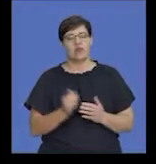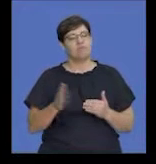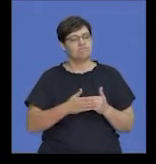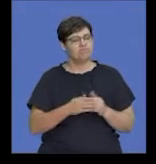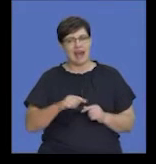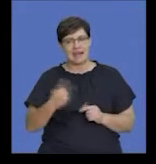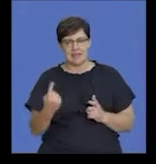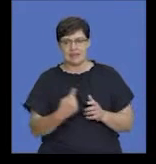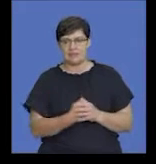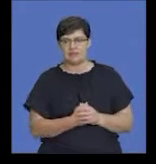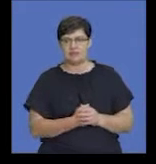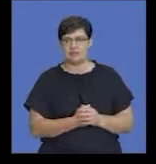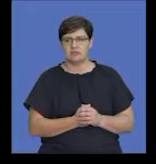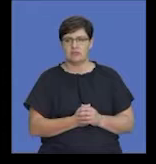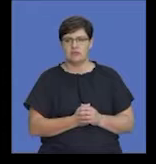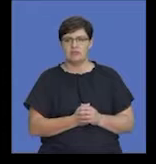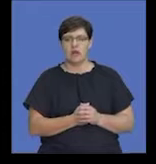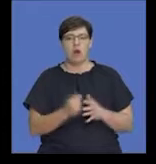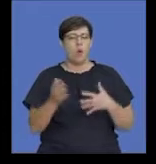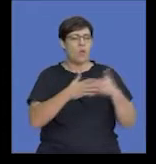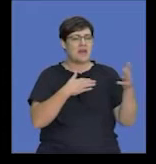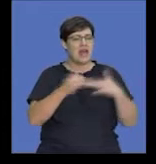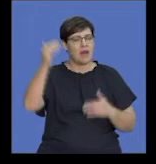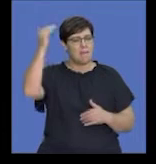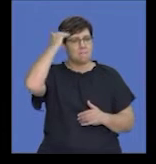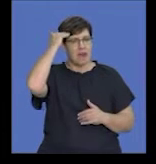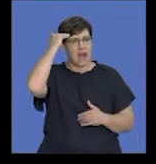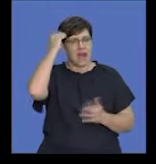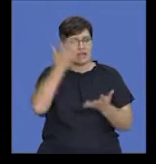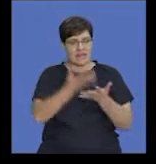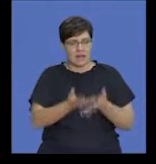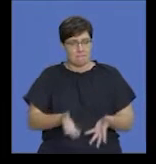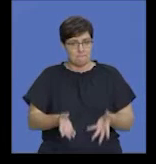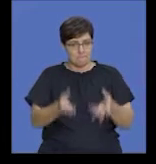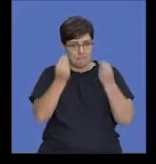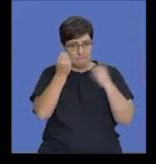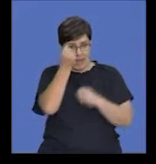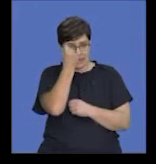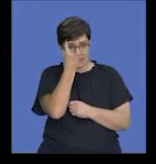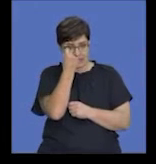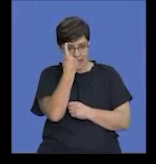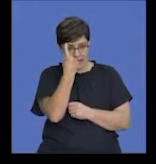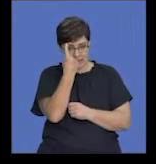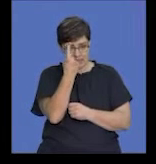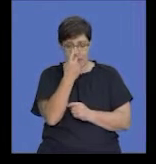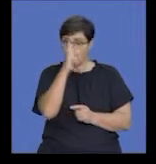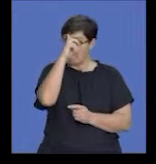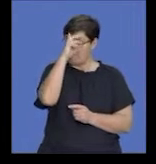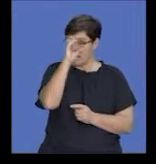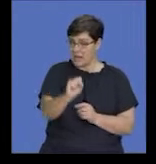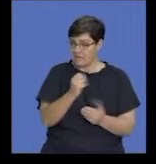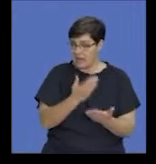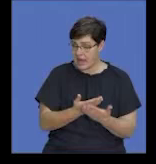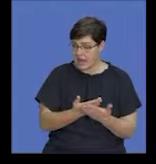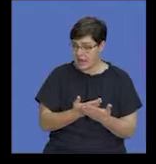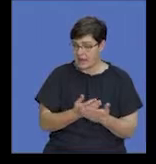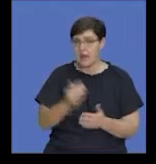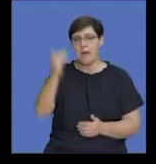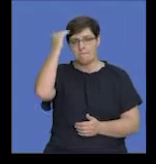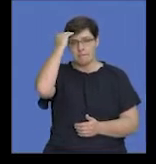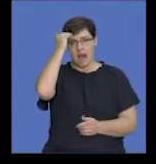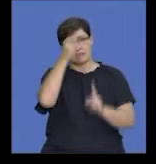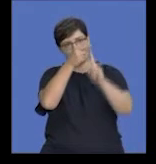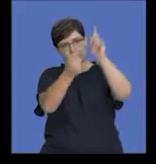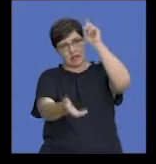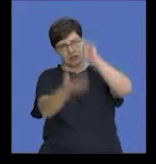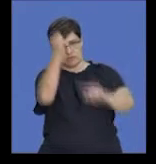Okay, this is the next quotation. Whatever the mind can conceive and believe, the mind